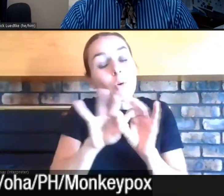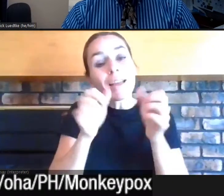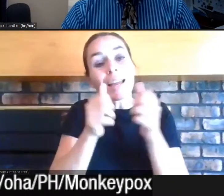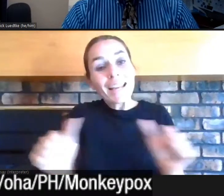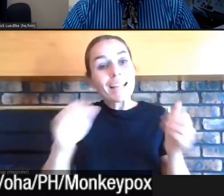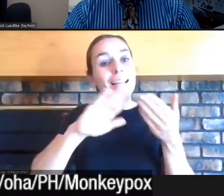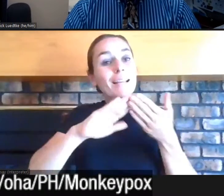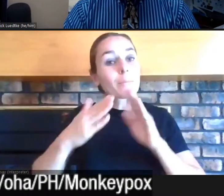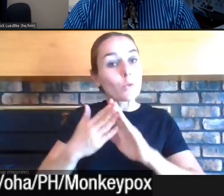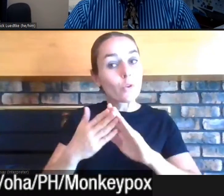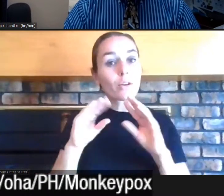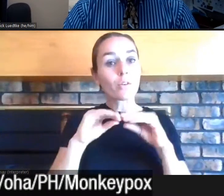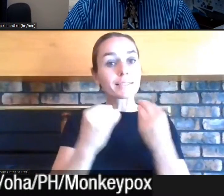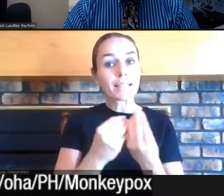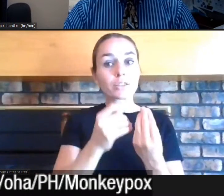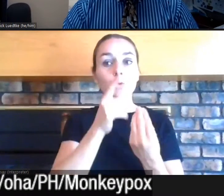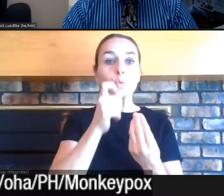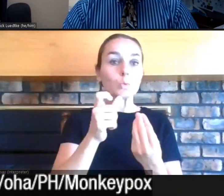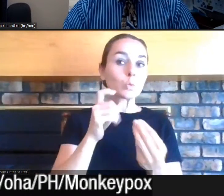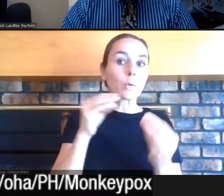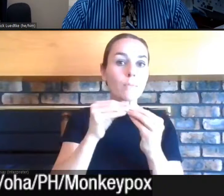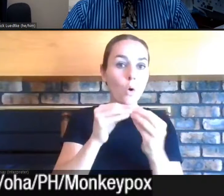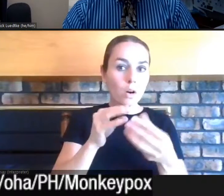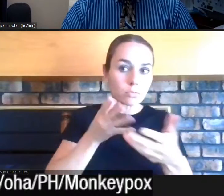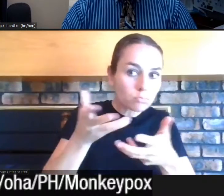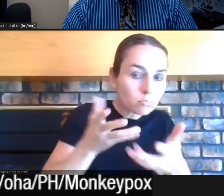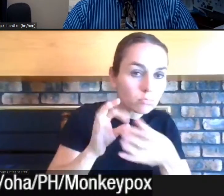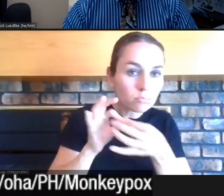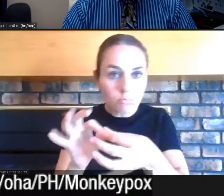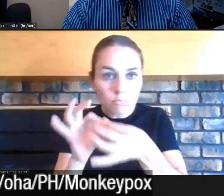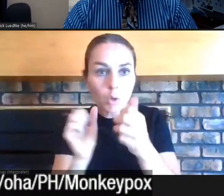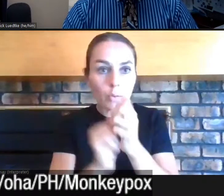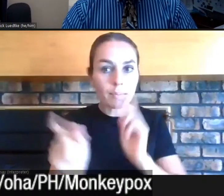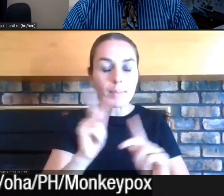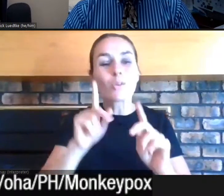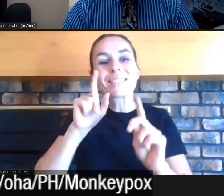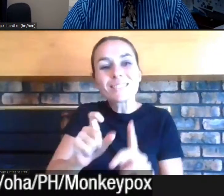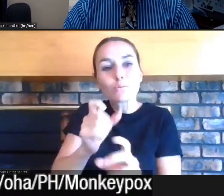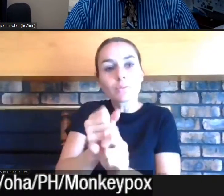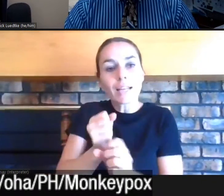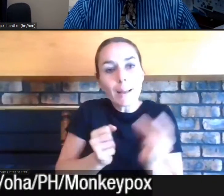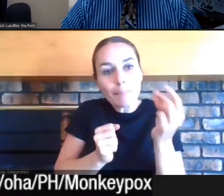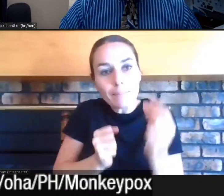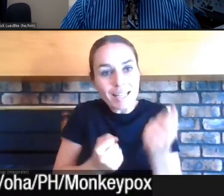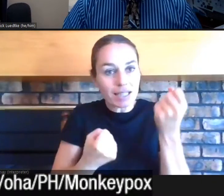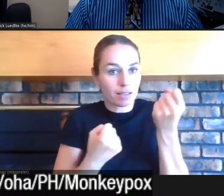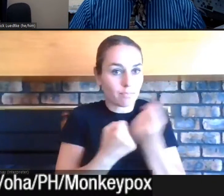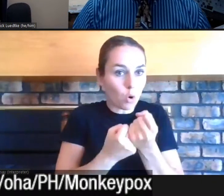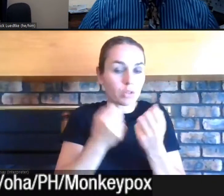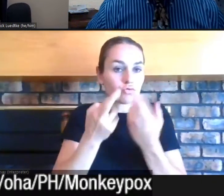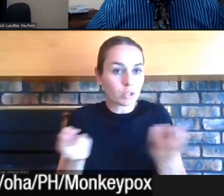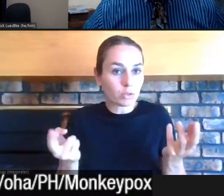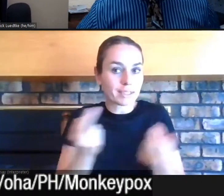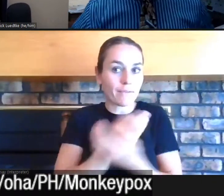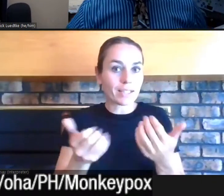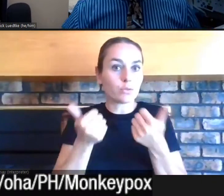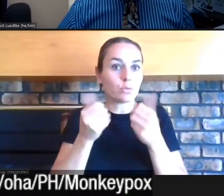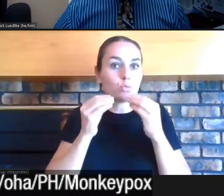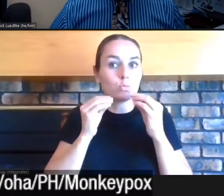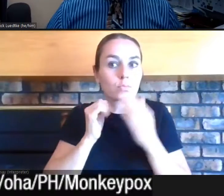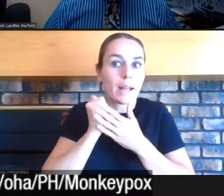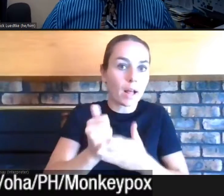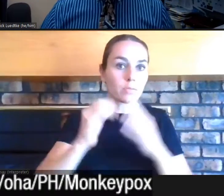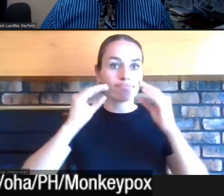tapped into various parts of community receive immediate support and resources to expand education and vaccine